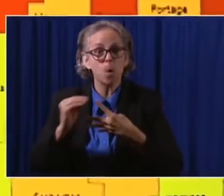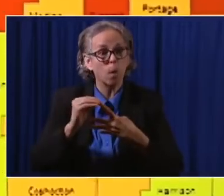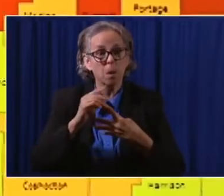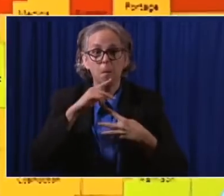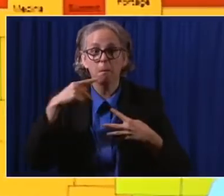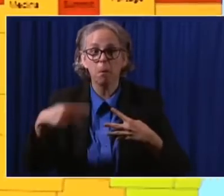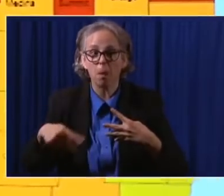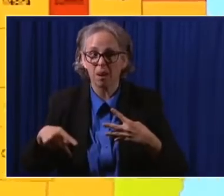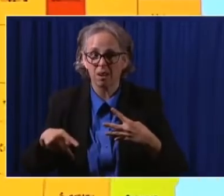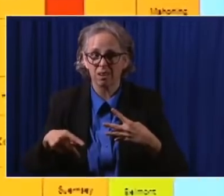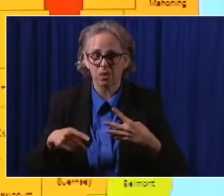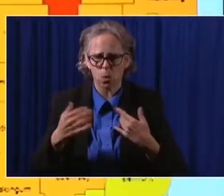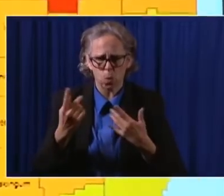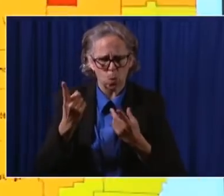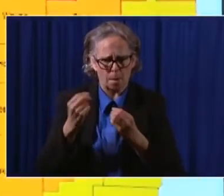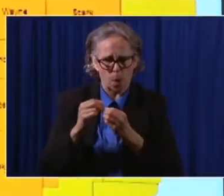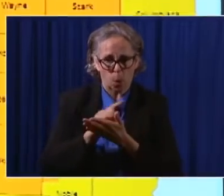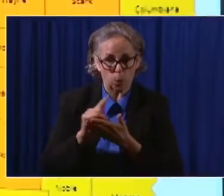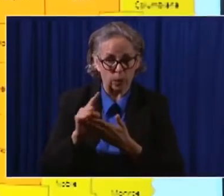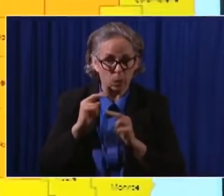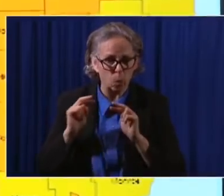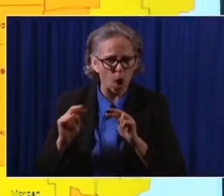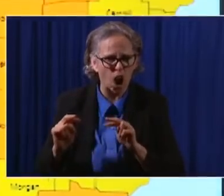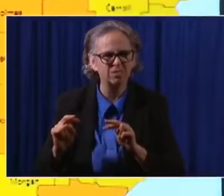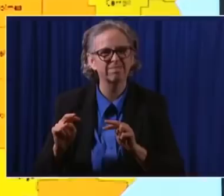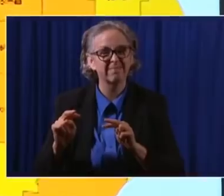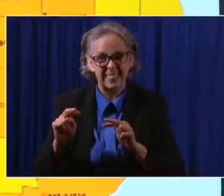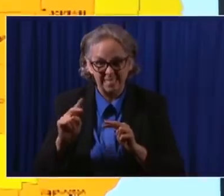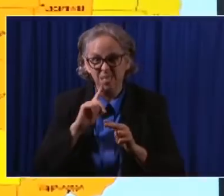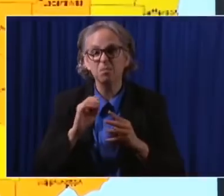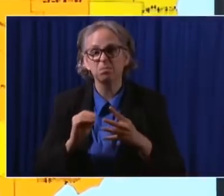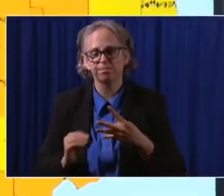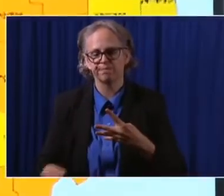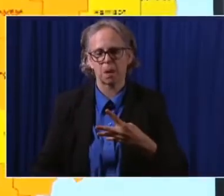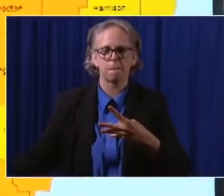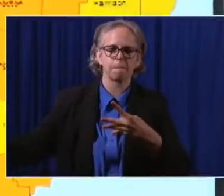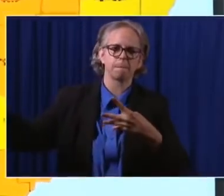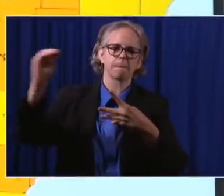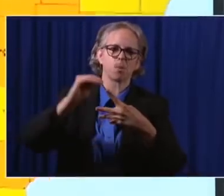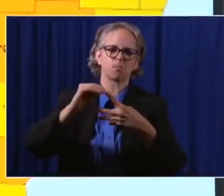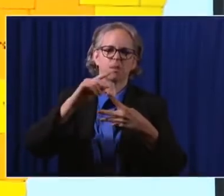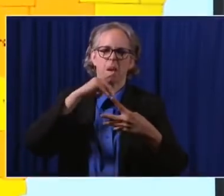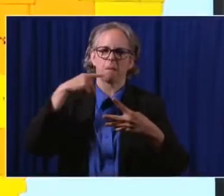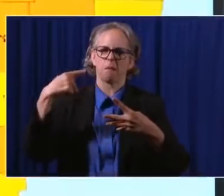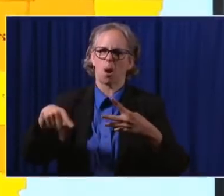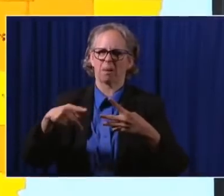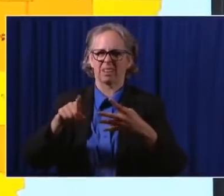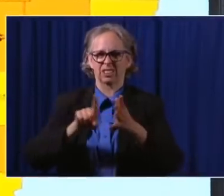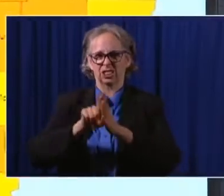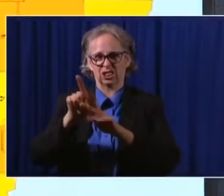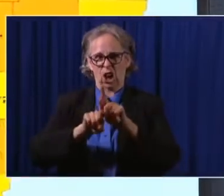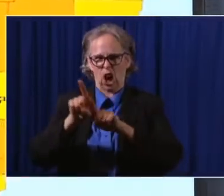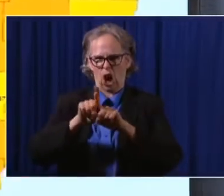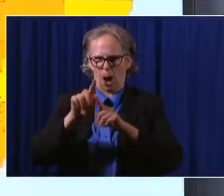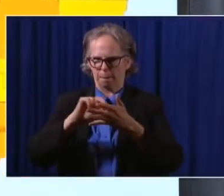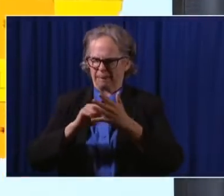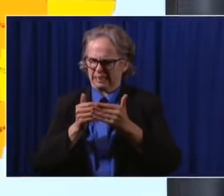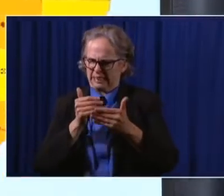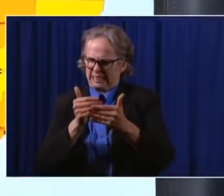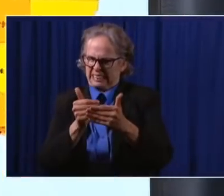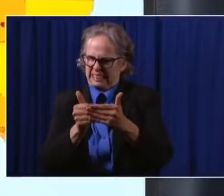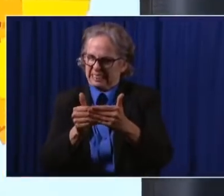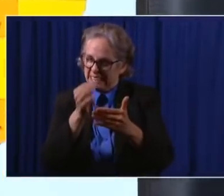So we put a kind of asterisk there or a star there that designates that they're on that kind of a